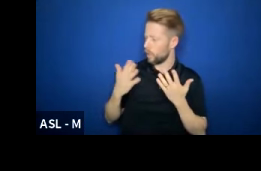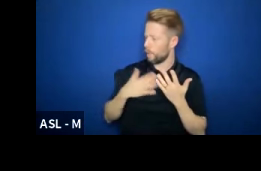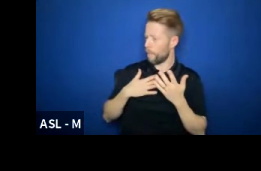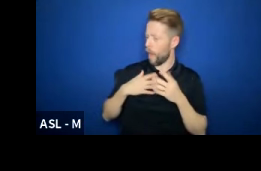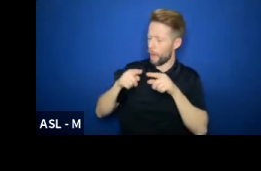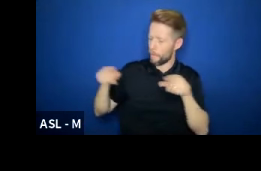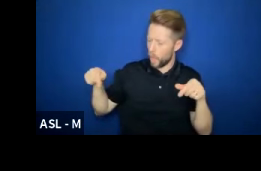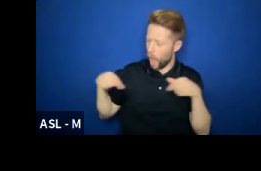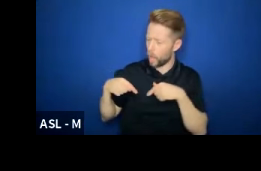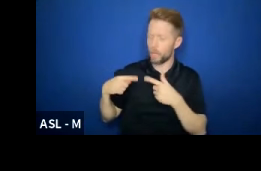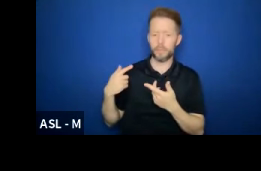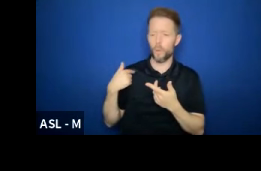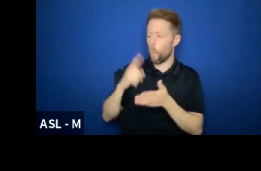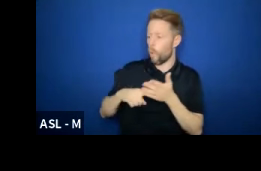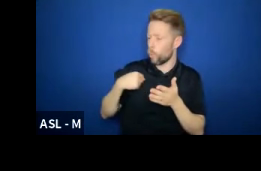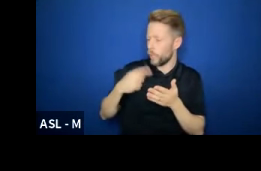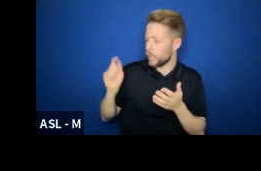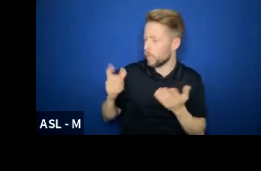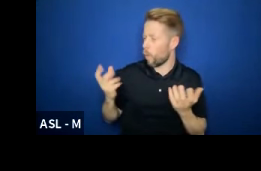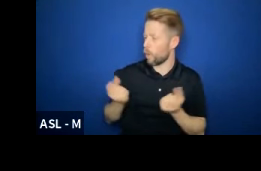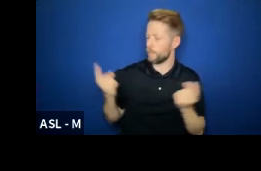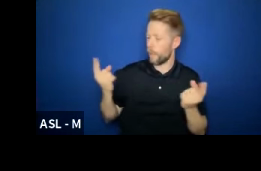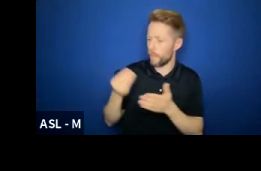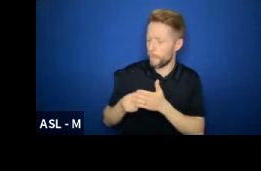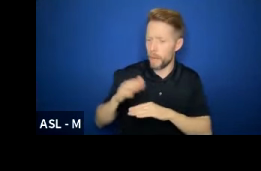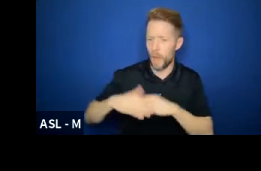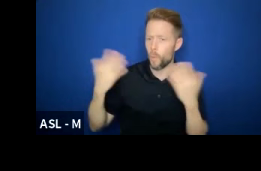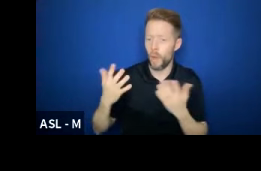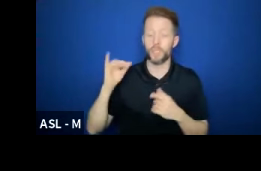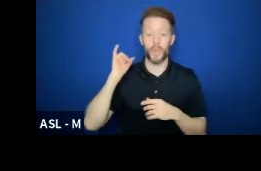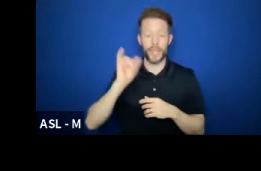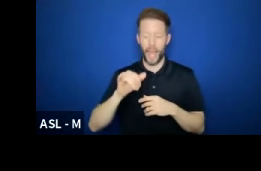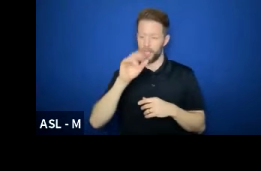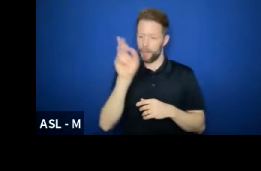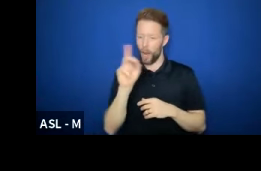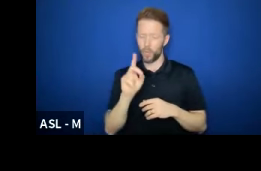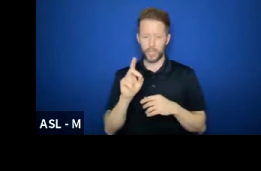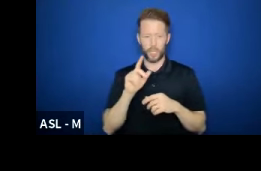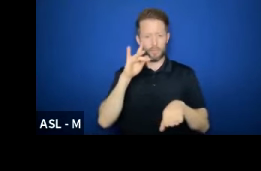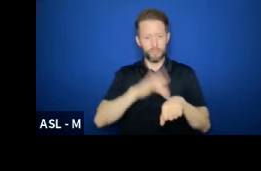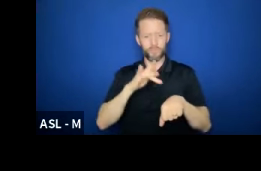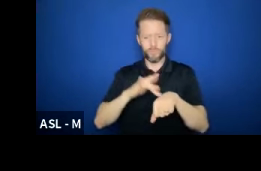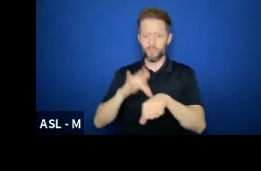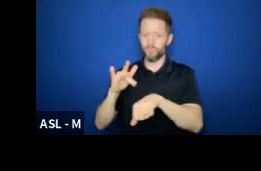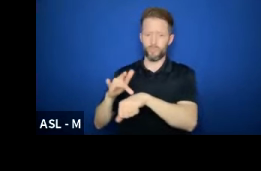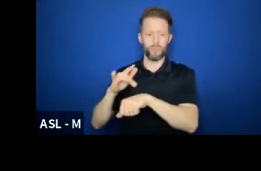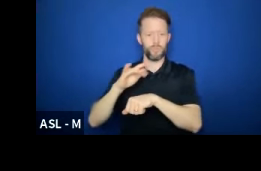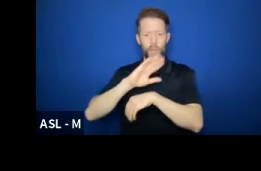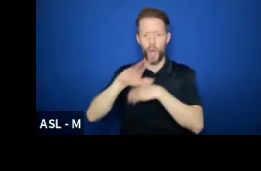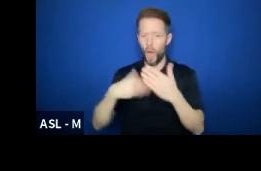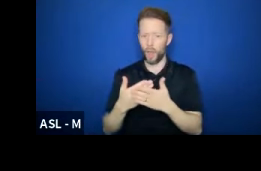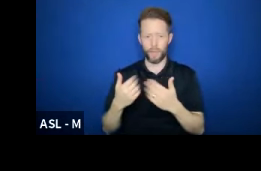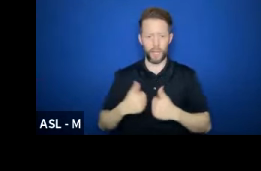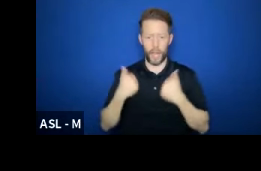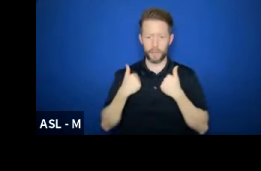block actually need? And so I think this idea of engaging democracy everywhere all the time is really about how do we